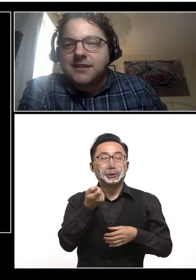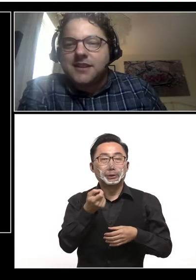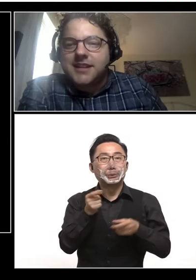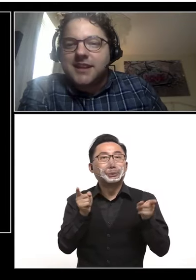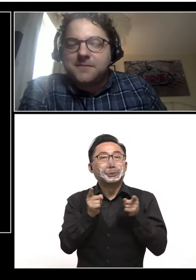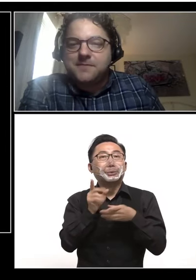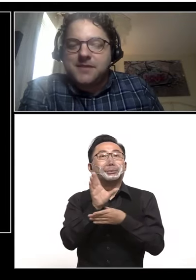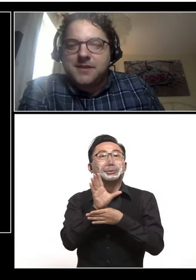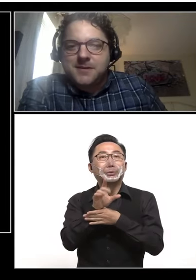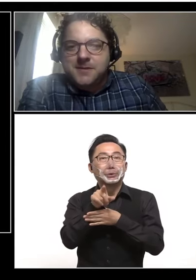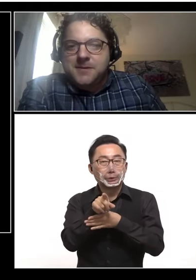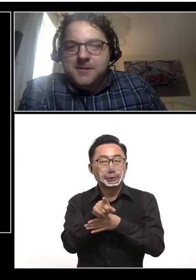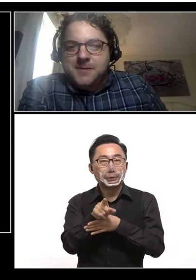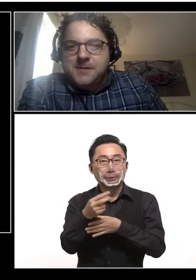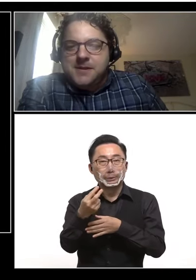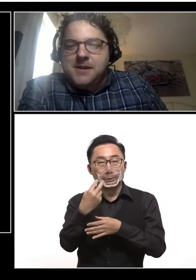Next slide, thank you.